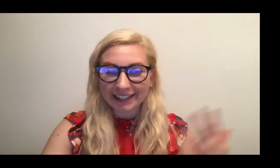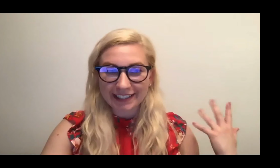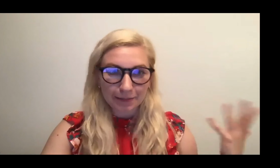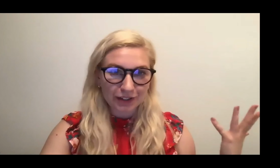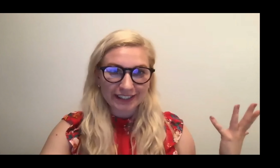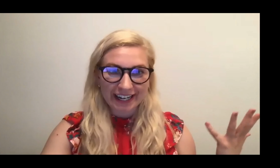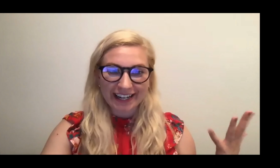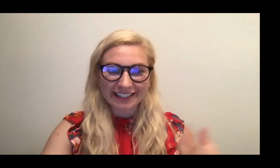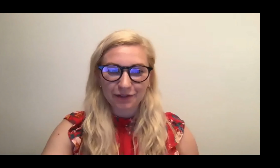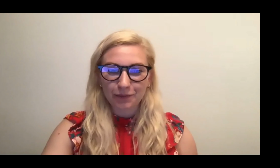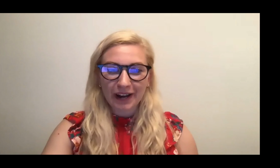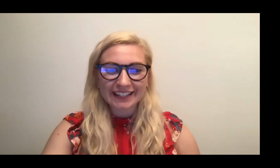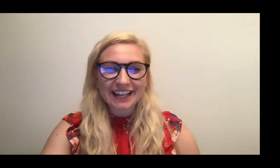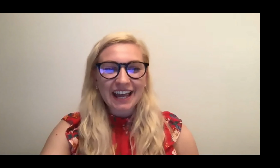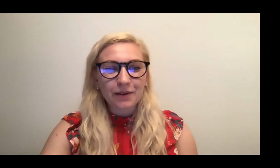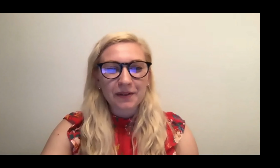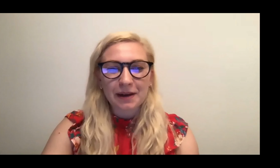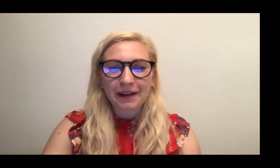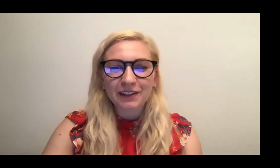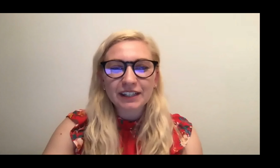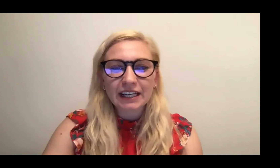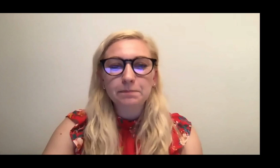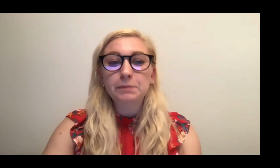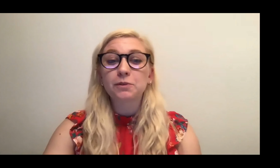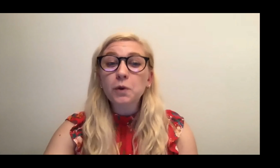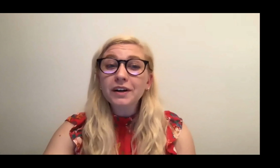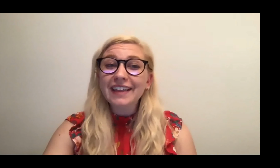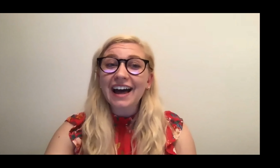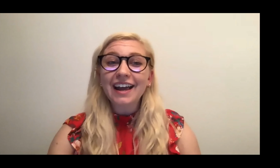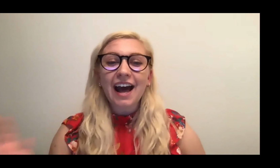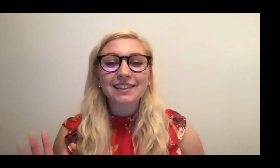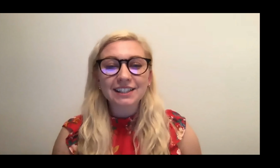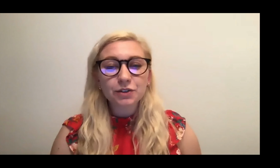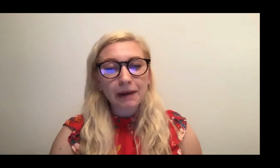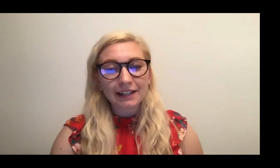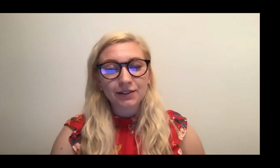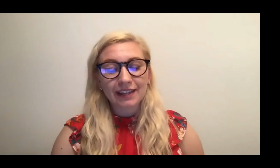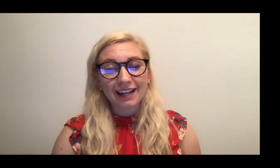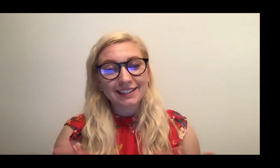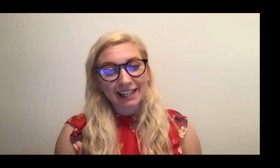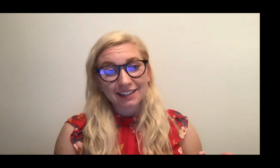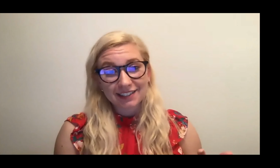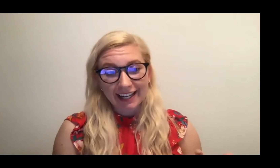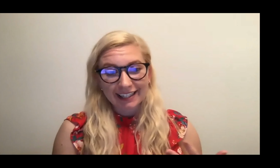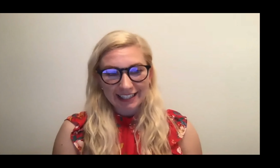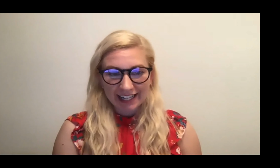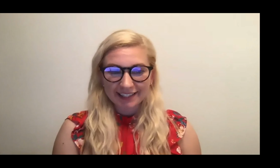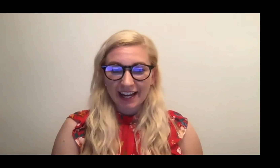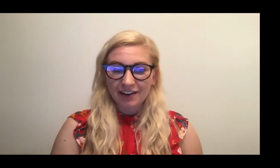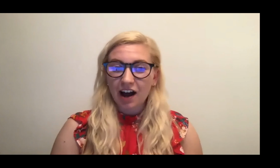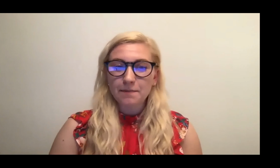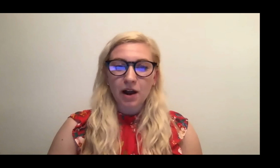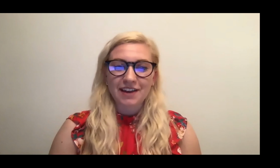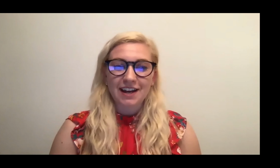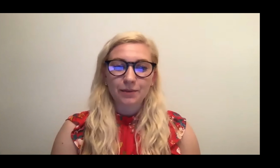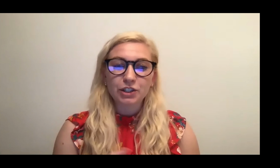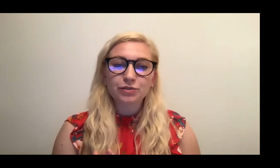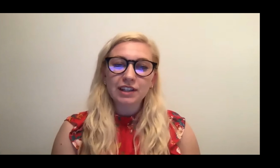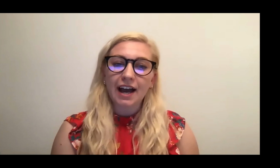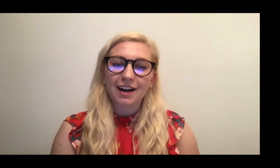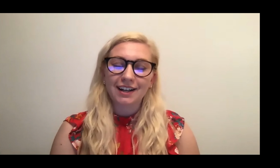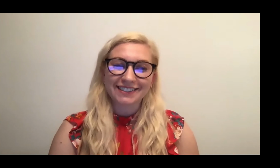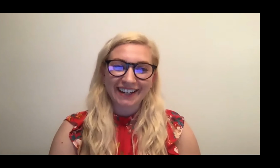how we can demonstrate data in different ways and what that might look like. But before that, I'd like to remind you that Taste of Science is a nonprofit,